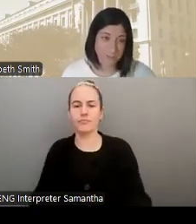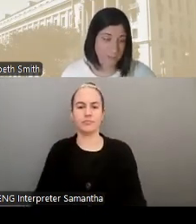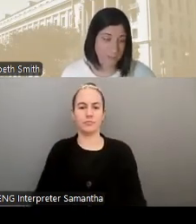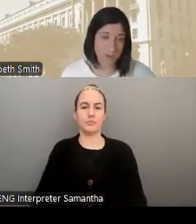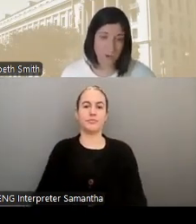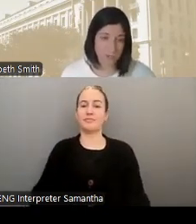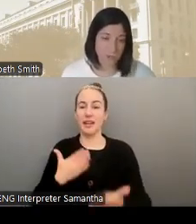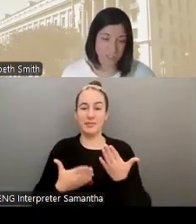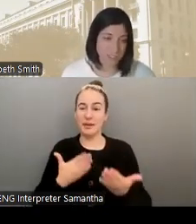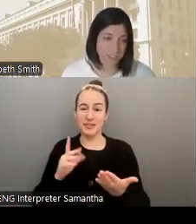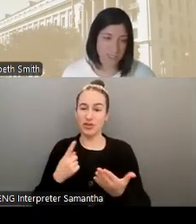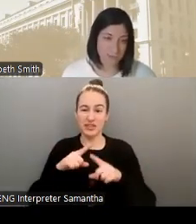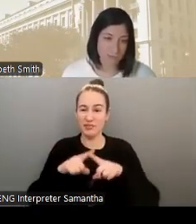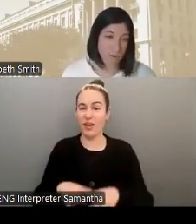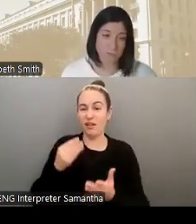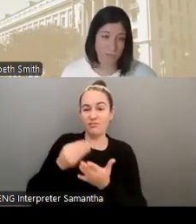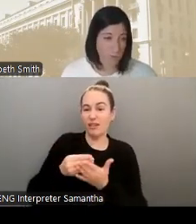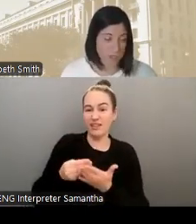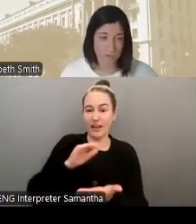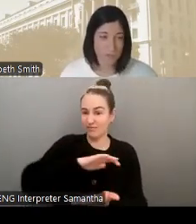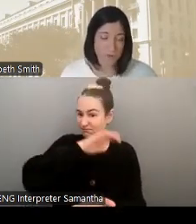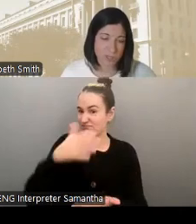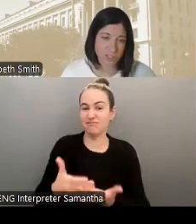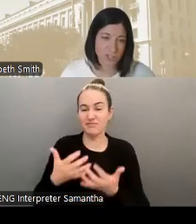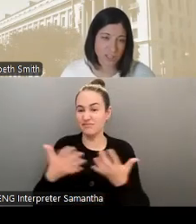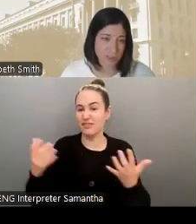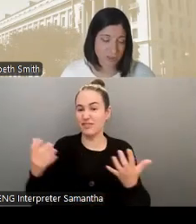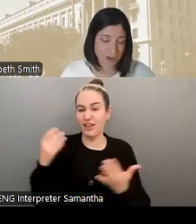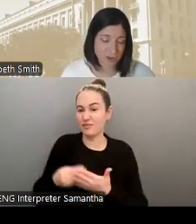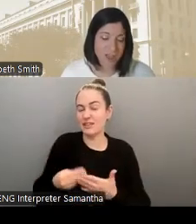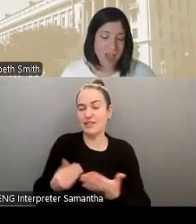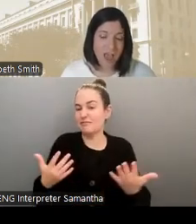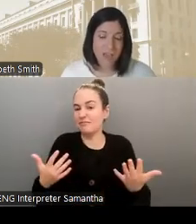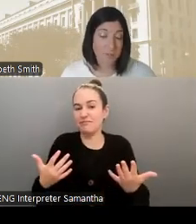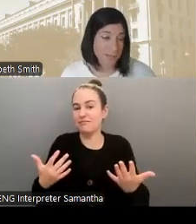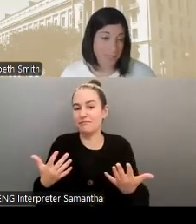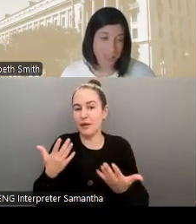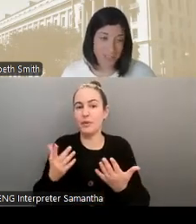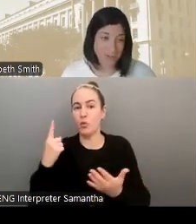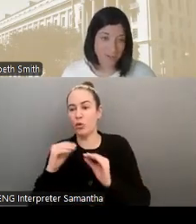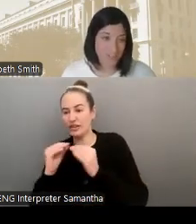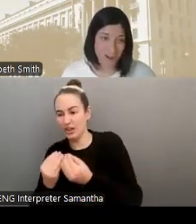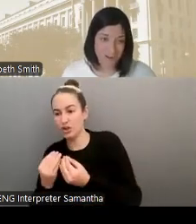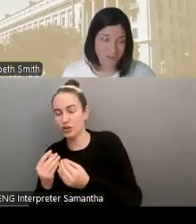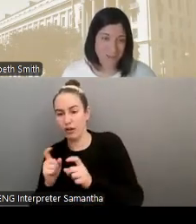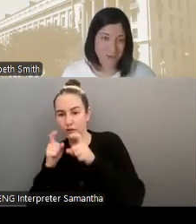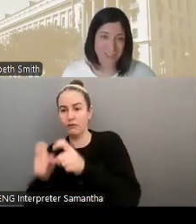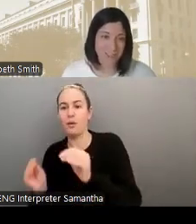amount, we might want to go look to see if there are more funds awarded to a certain organization than another. Sometimes it does come down to geography. If we think,